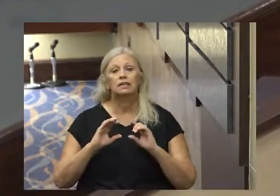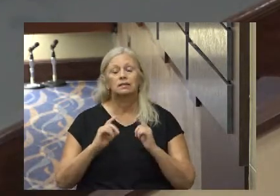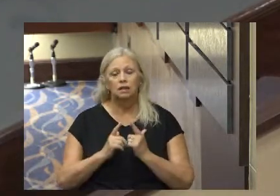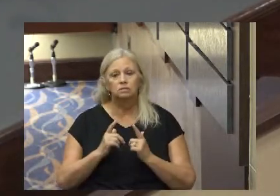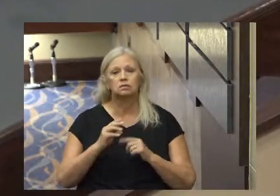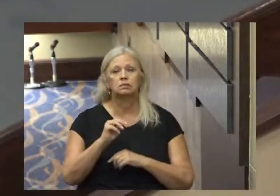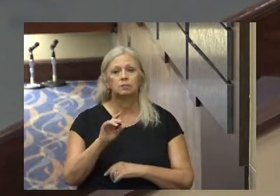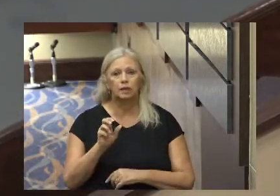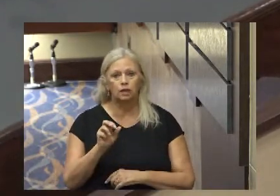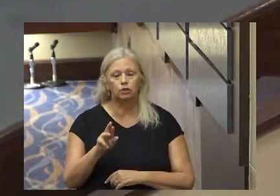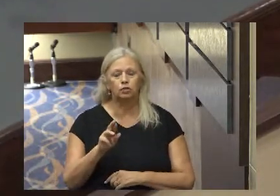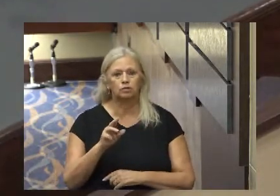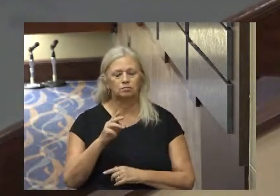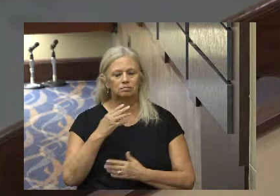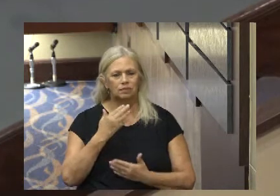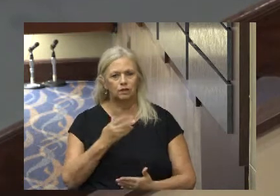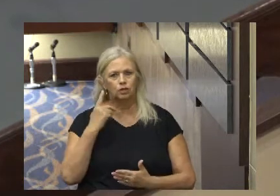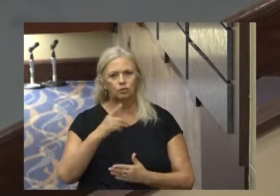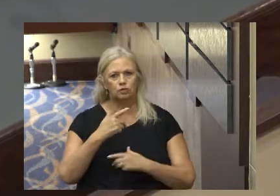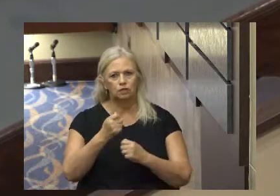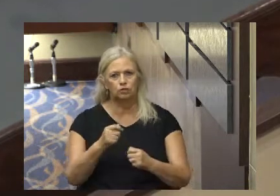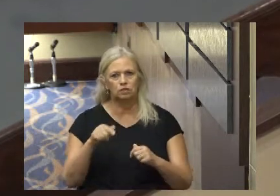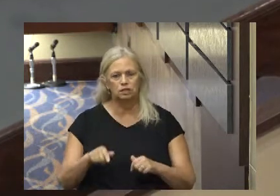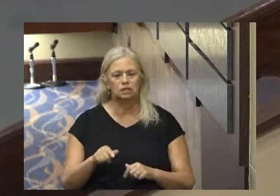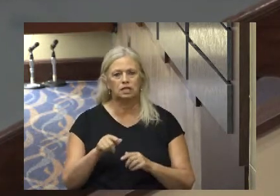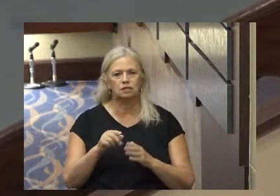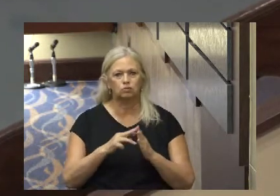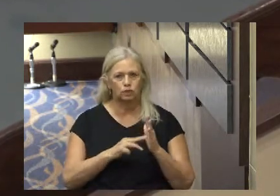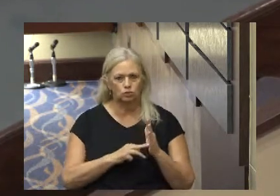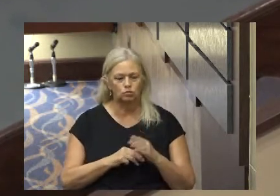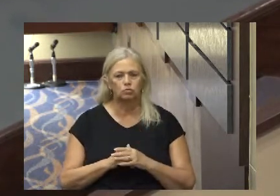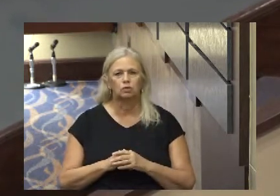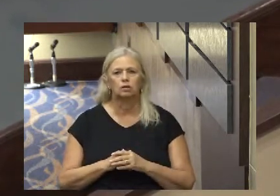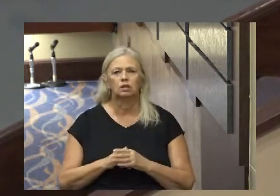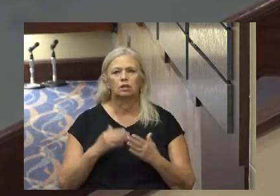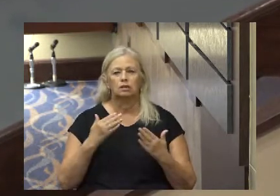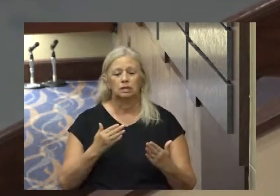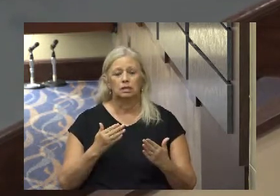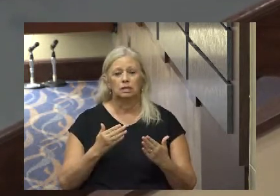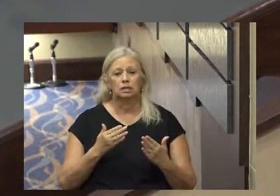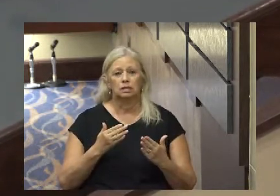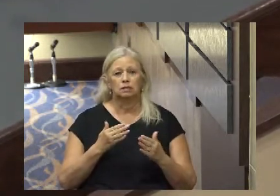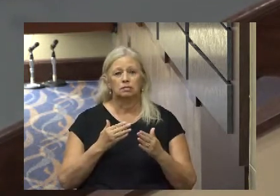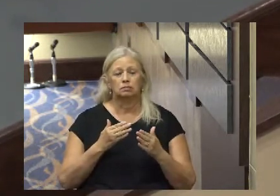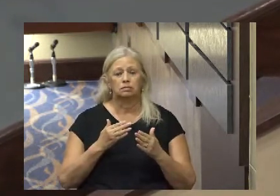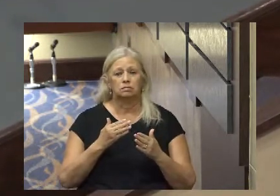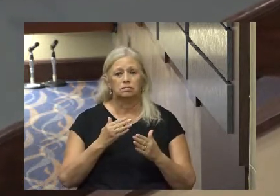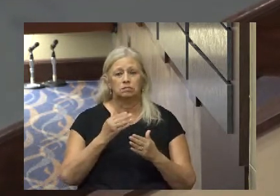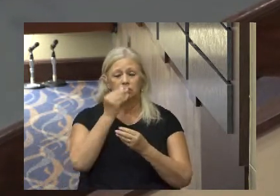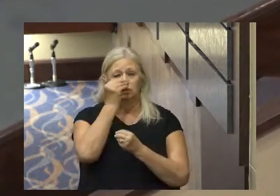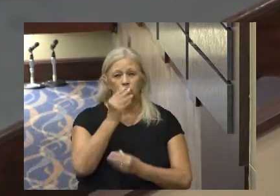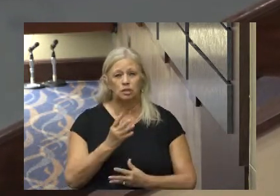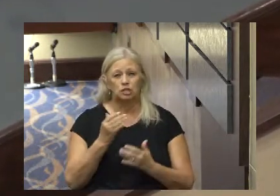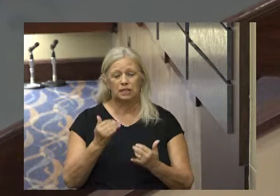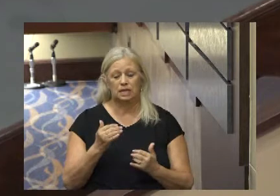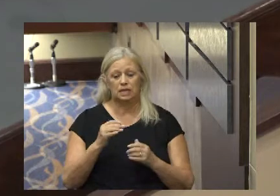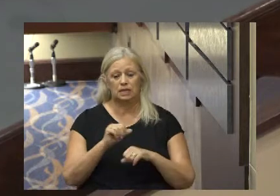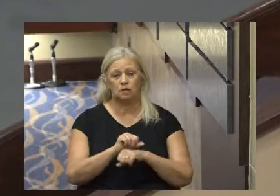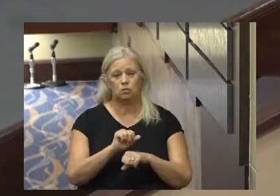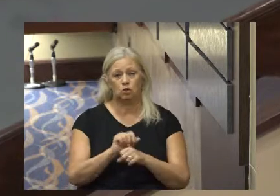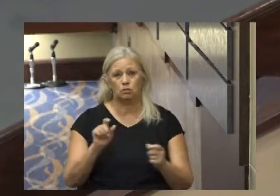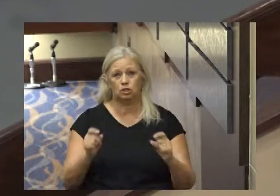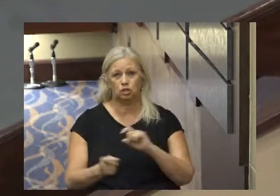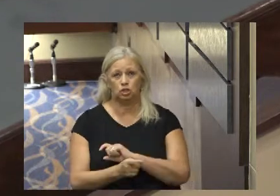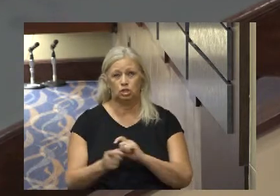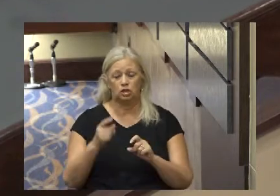your interest in this resolution. The update on this is concerning employment change for the archaeologist